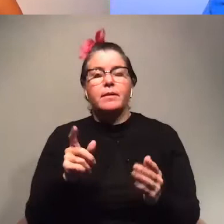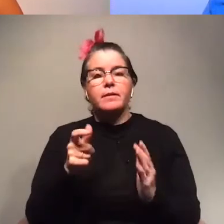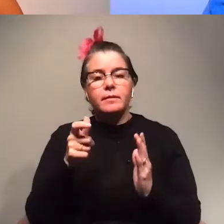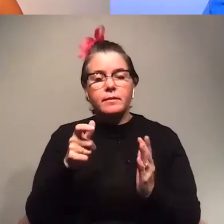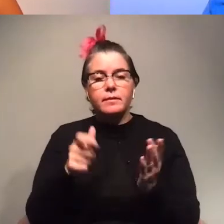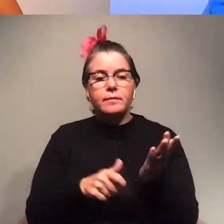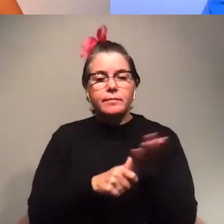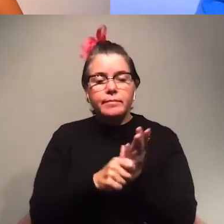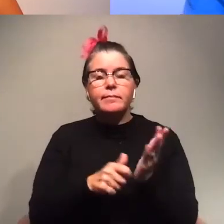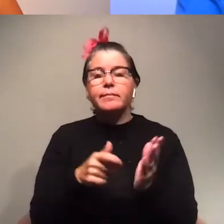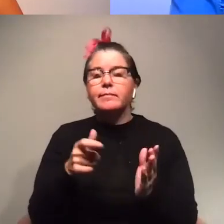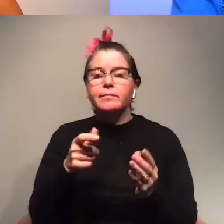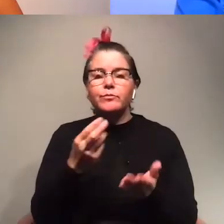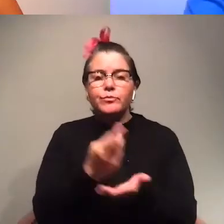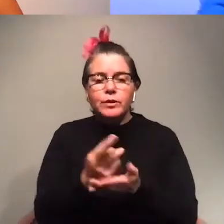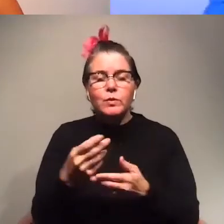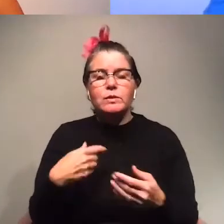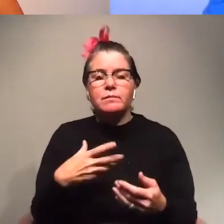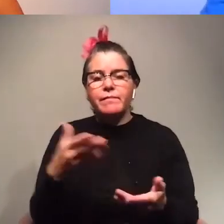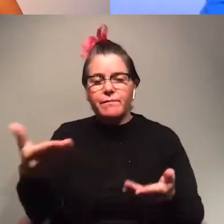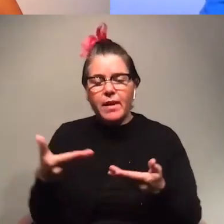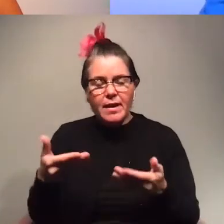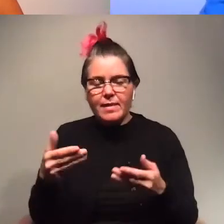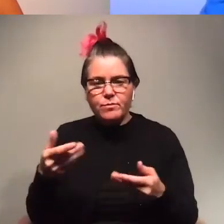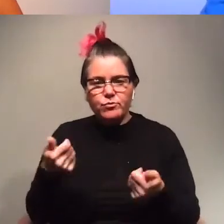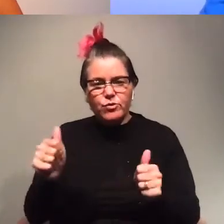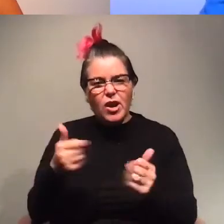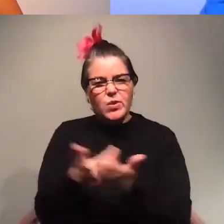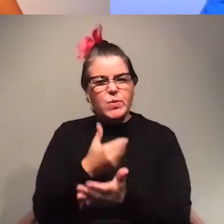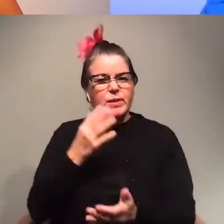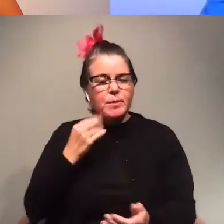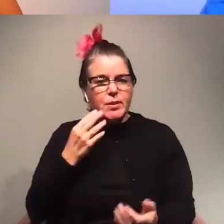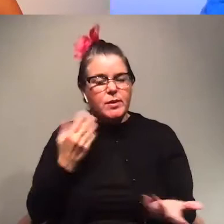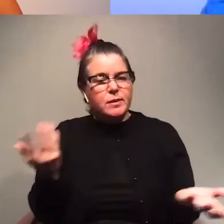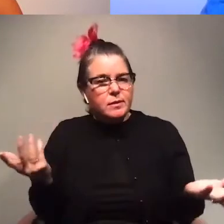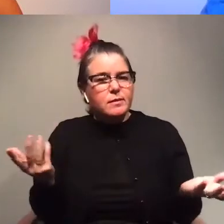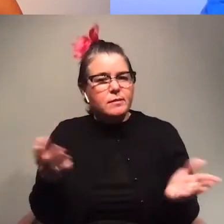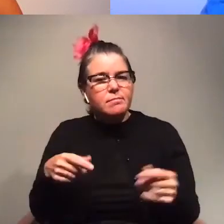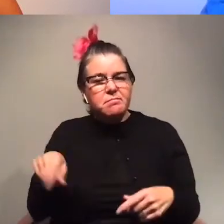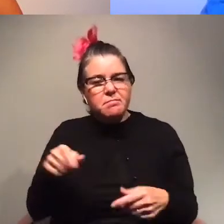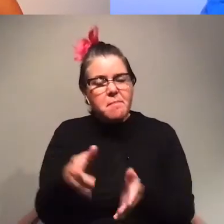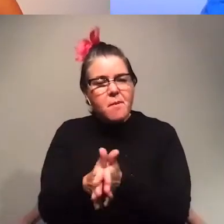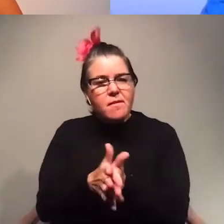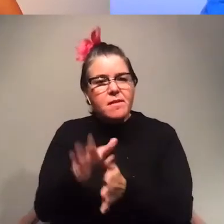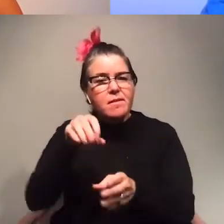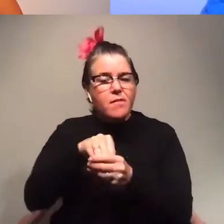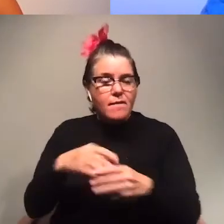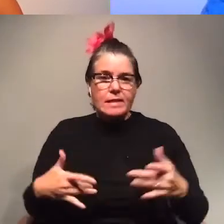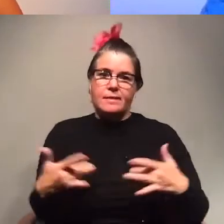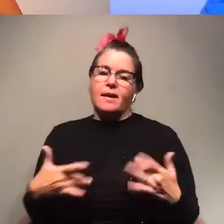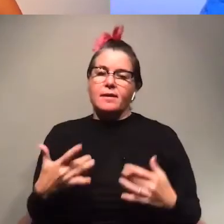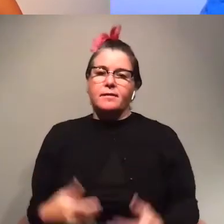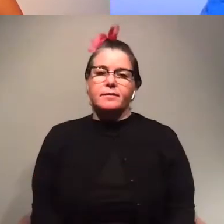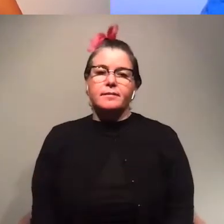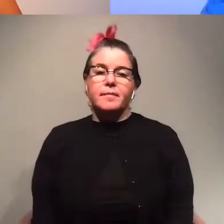resources, and inviting them to try things that they hadn't done before can really motivate people to get excited, like a